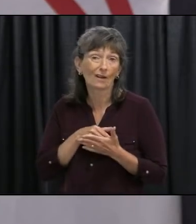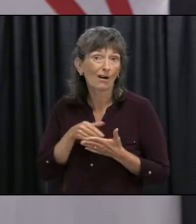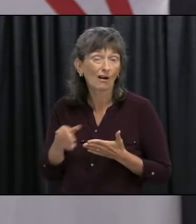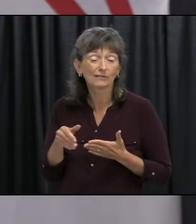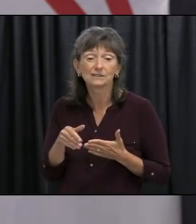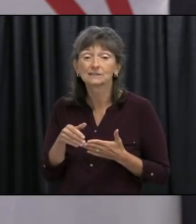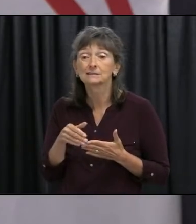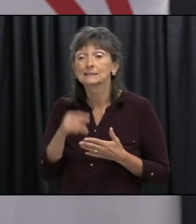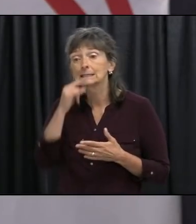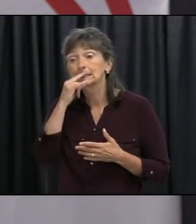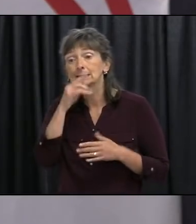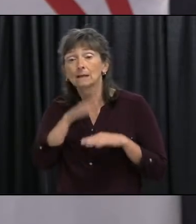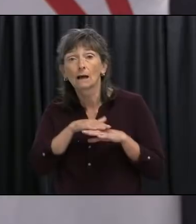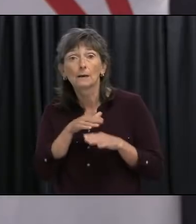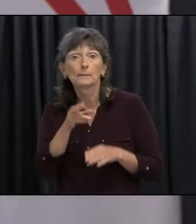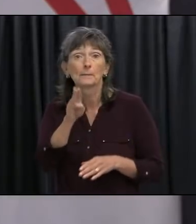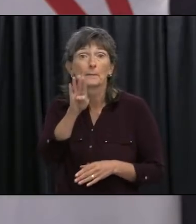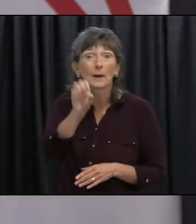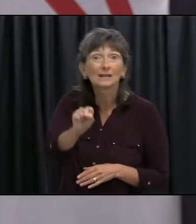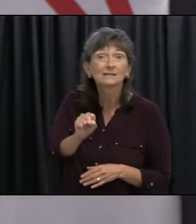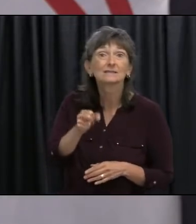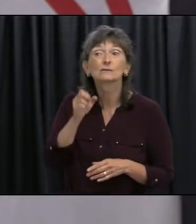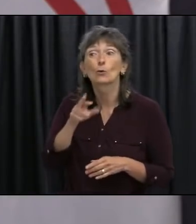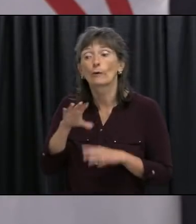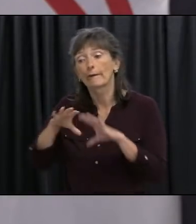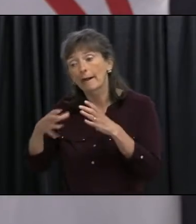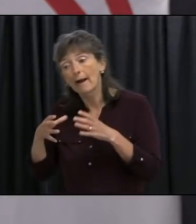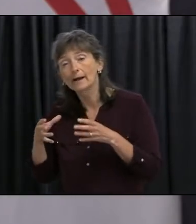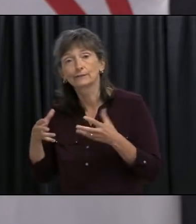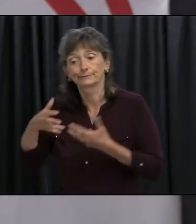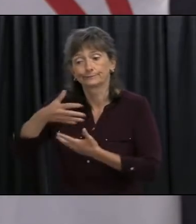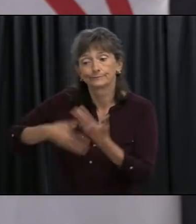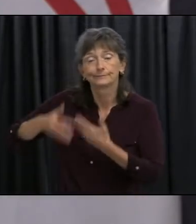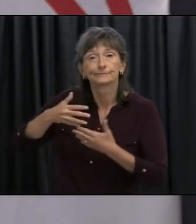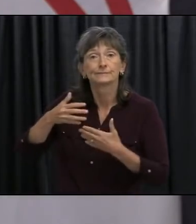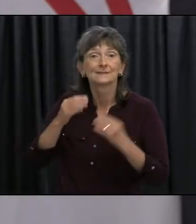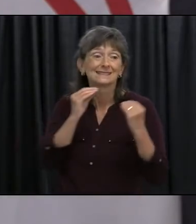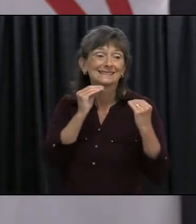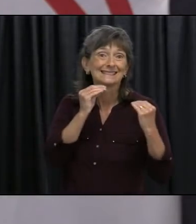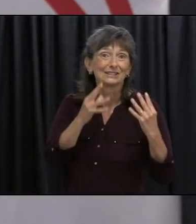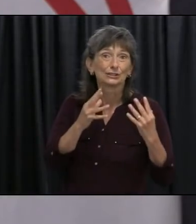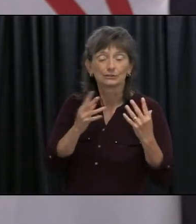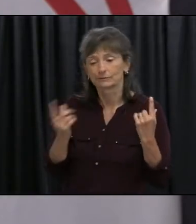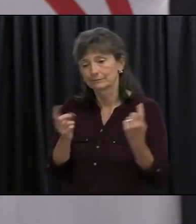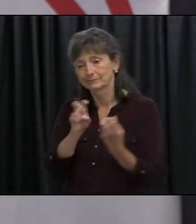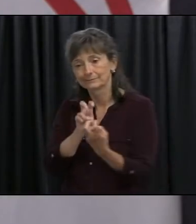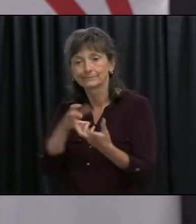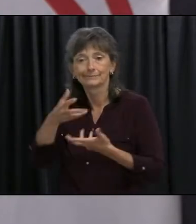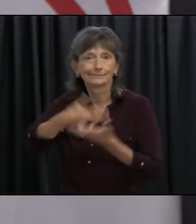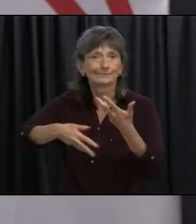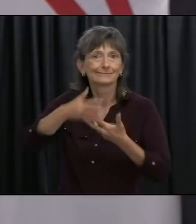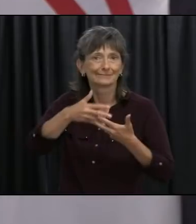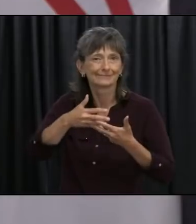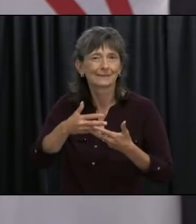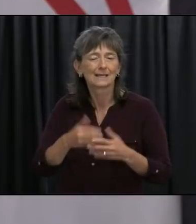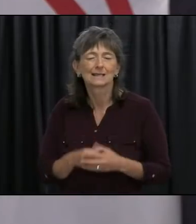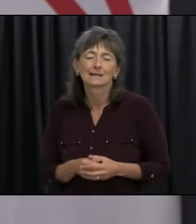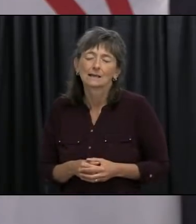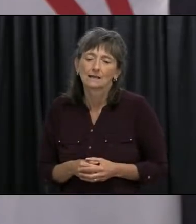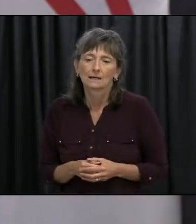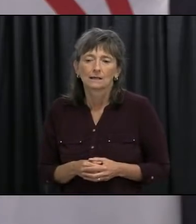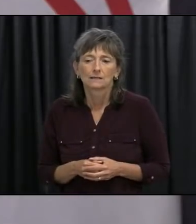on school buses, or they're congregating within the classroom, of course, or teachers will be connecting with each other. So this